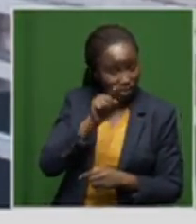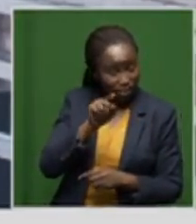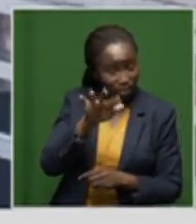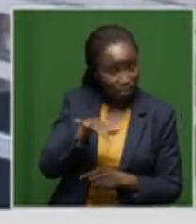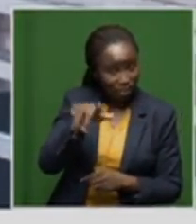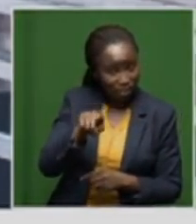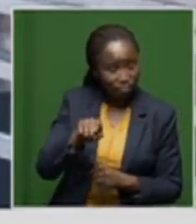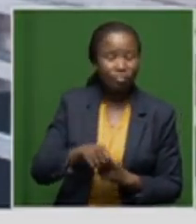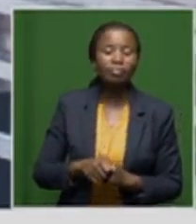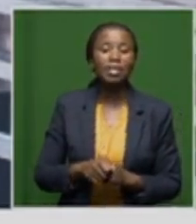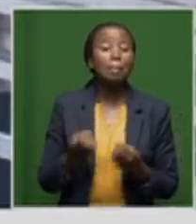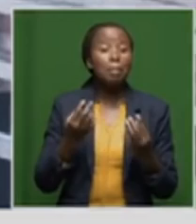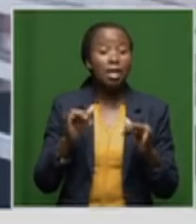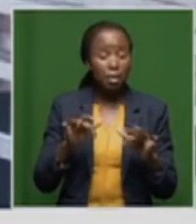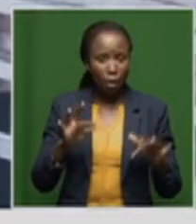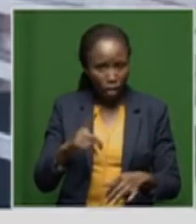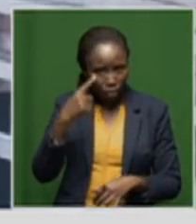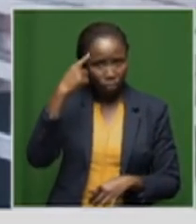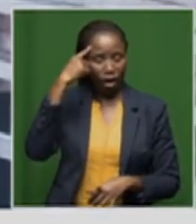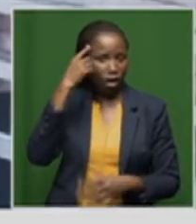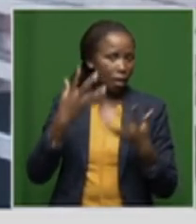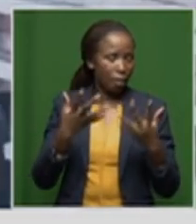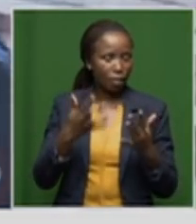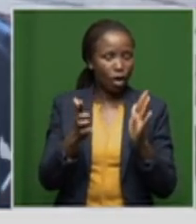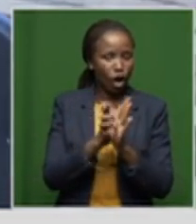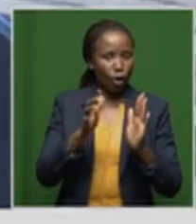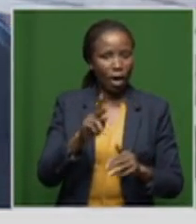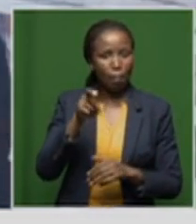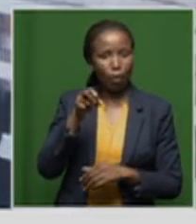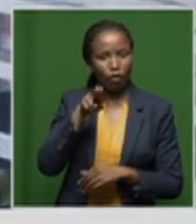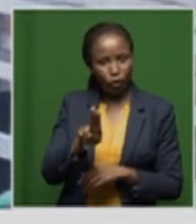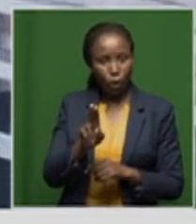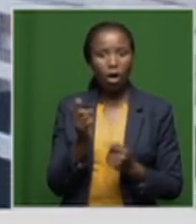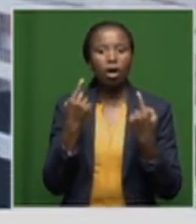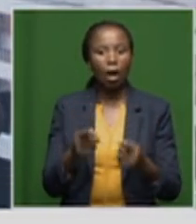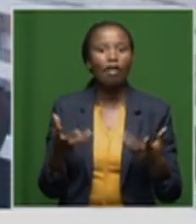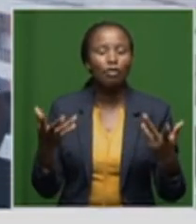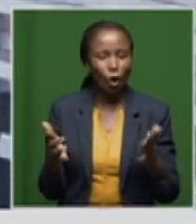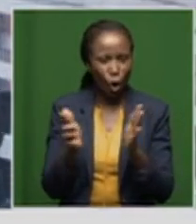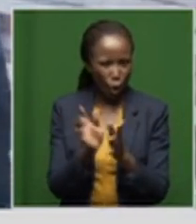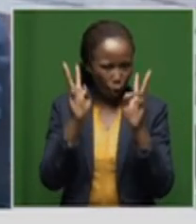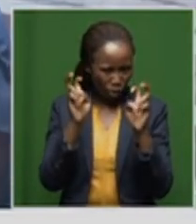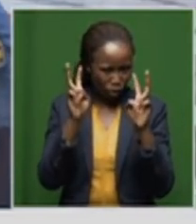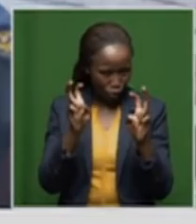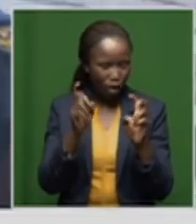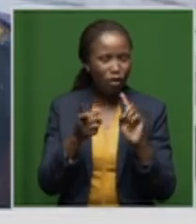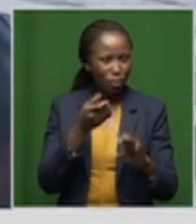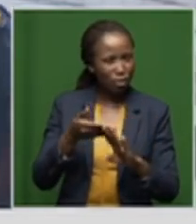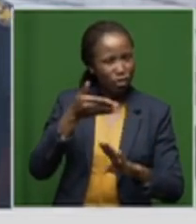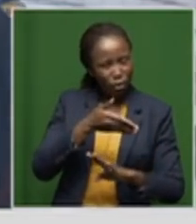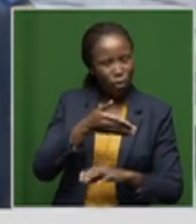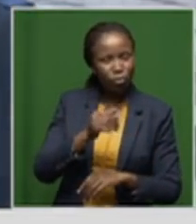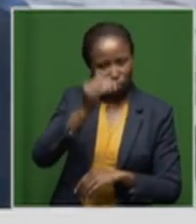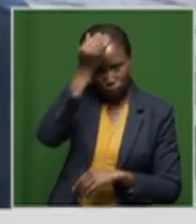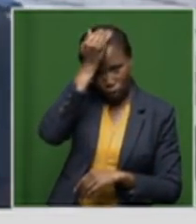Nkandla. And many people predicted that Advocate Mpofu was there to discuss legal matters that former President Jacob Zuma